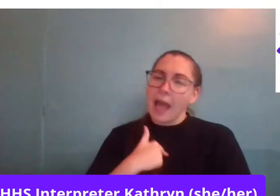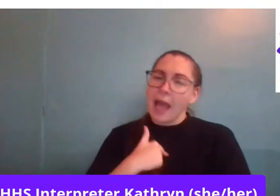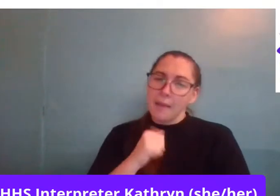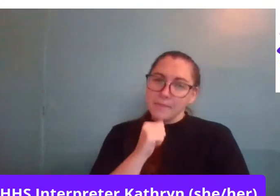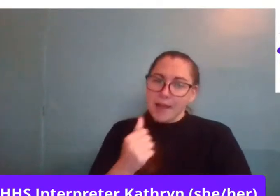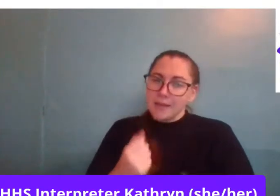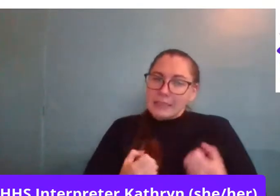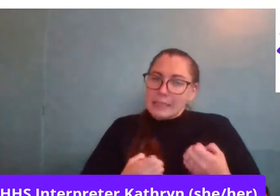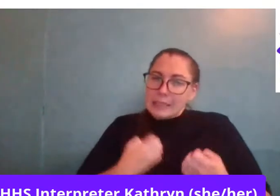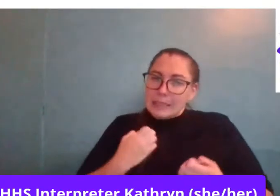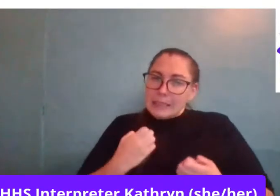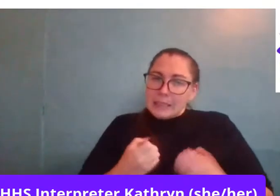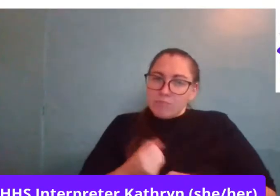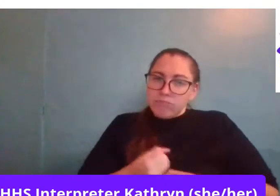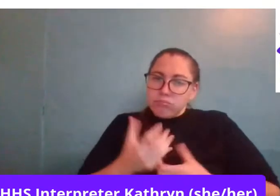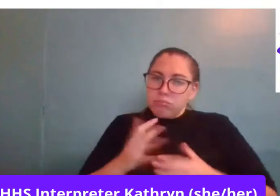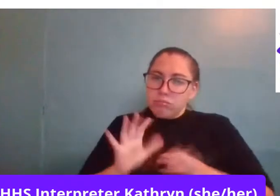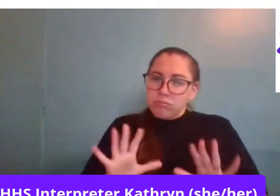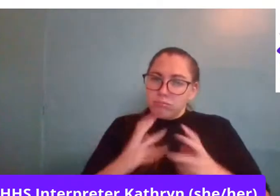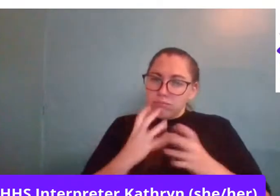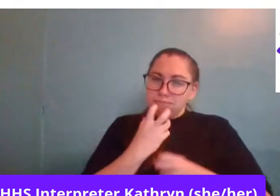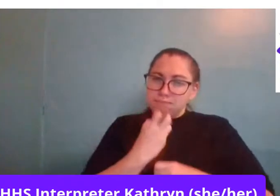might.